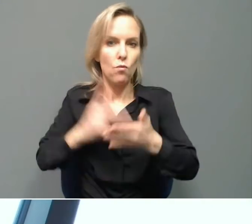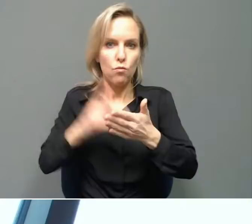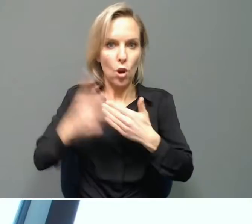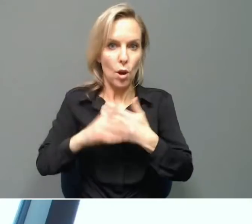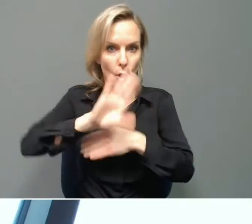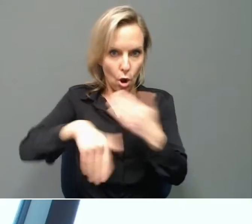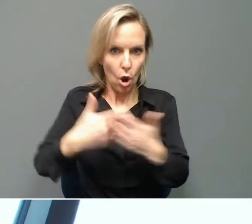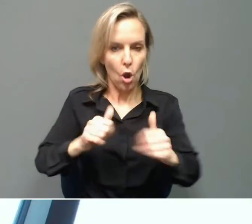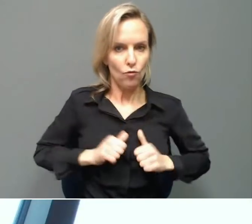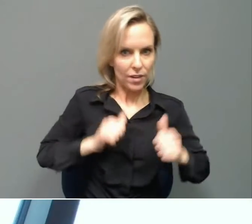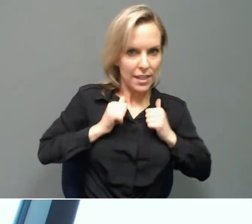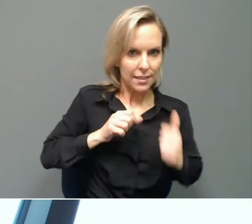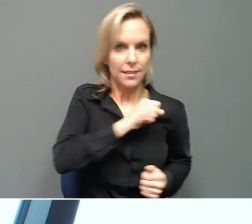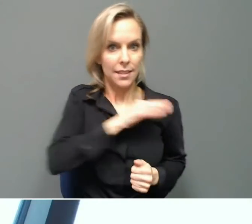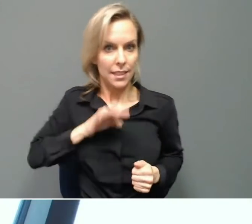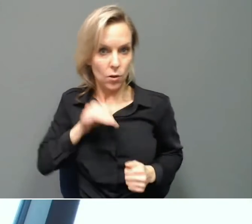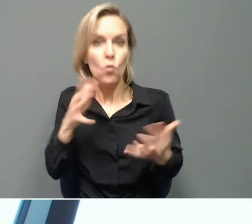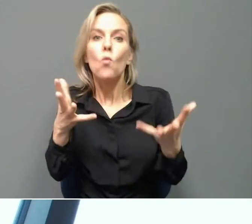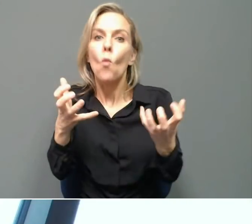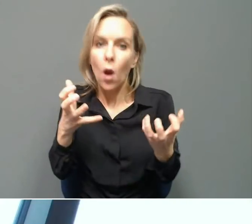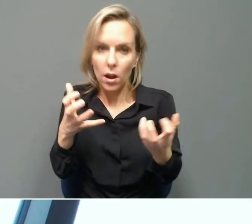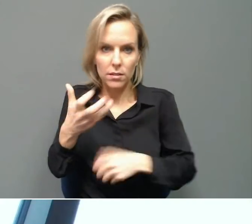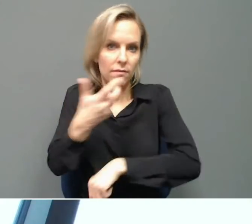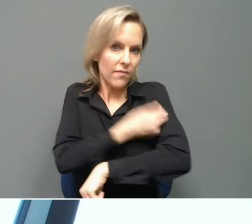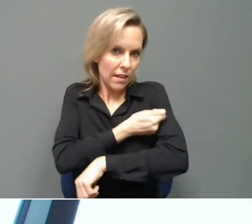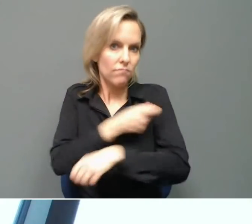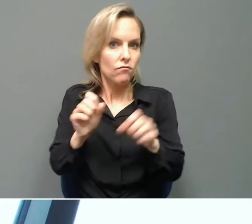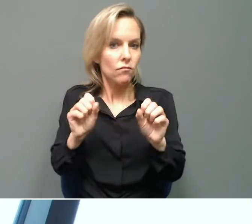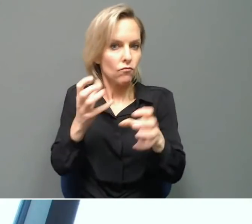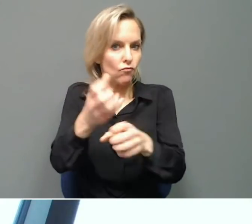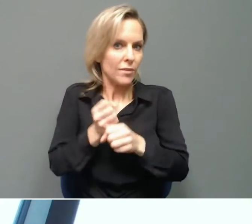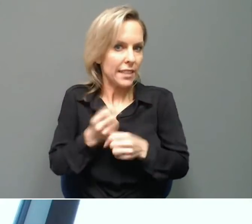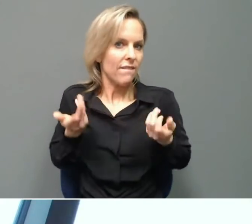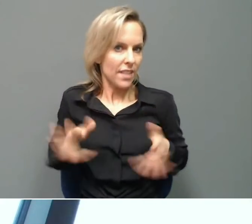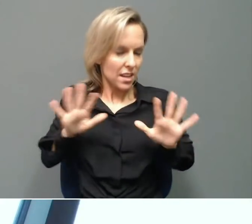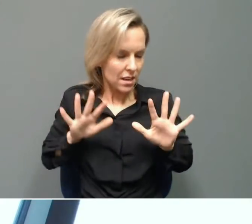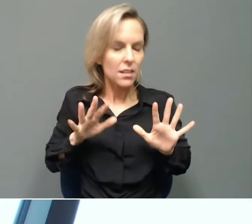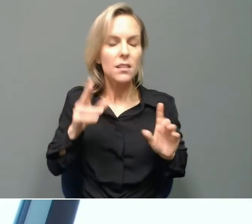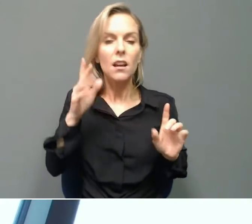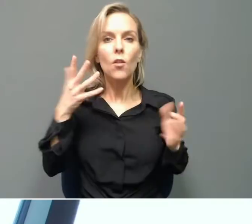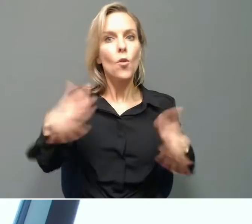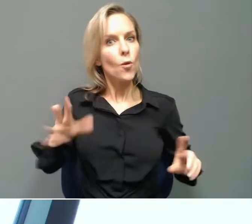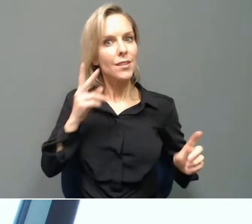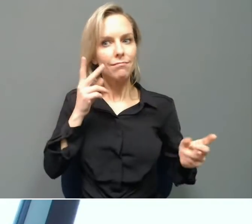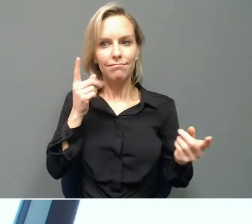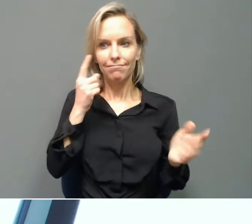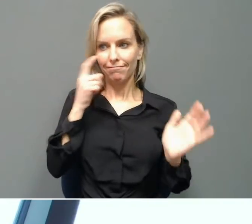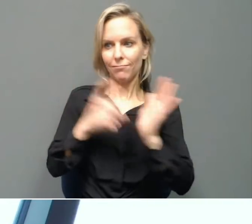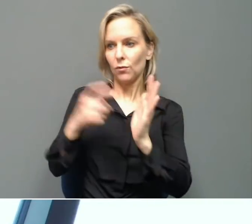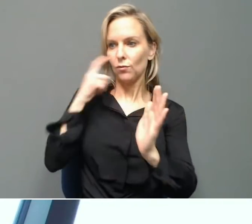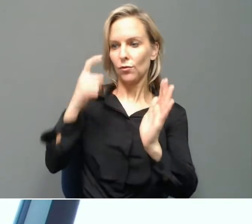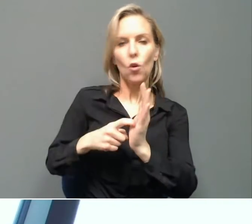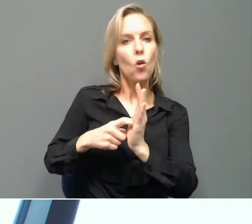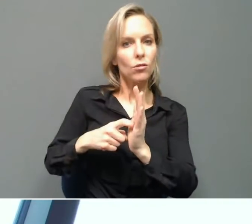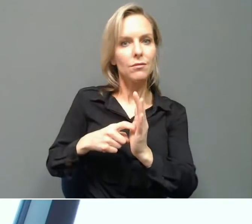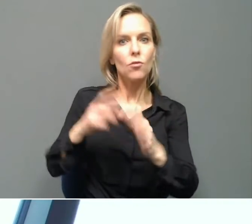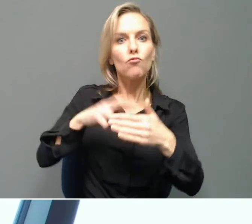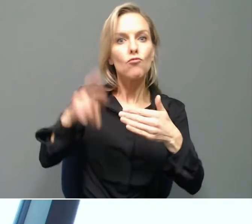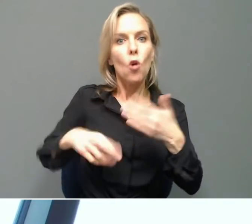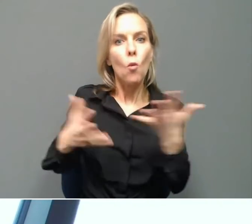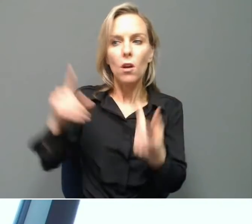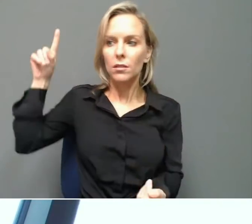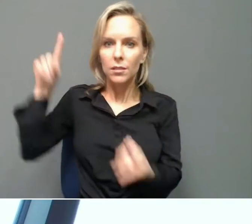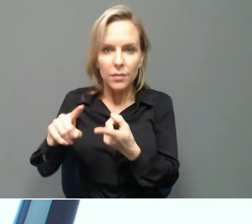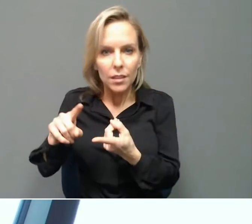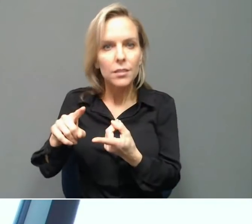staff that wanted a vaccine were able to receive one. We are already seeing the results from this effort with a large reduction in new cases.